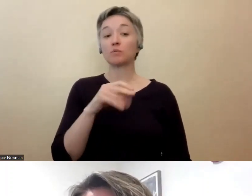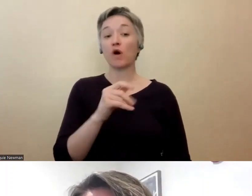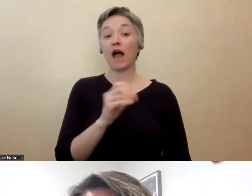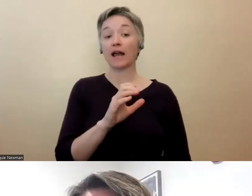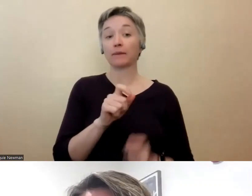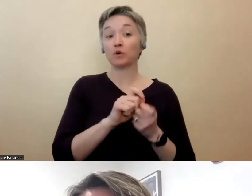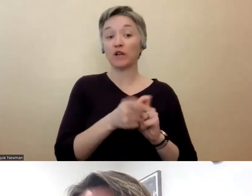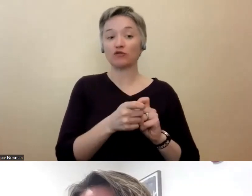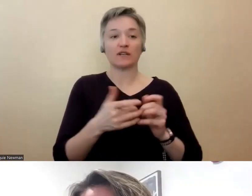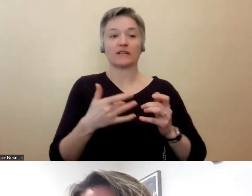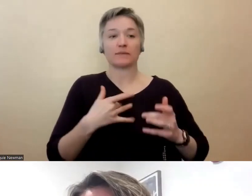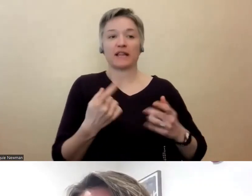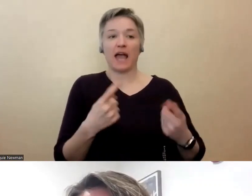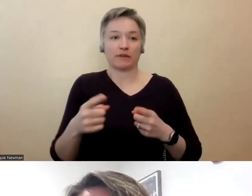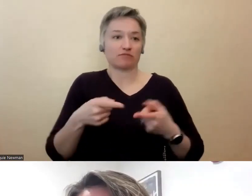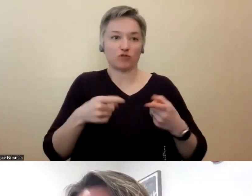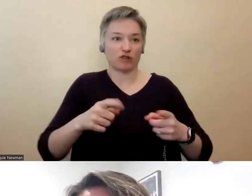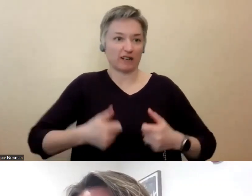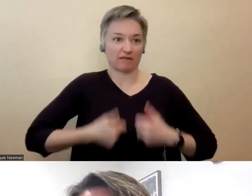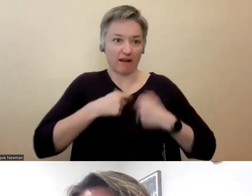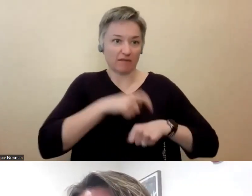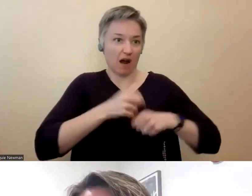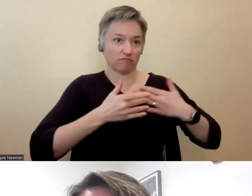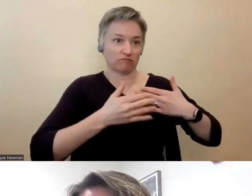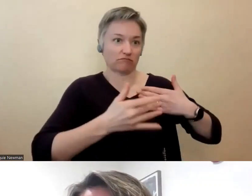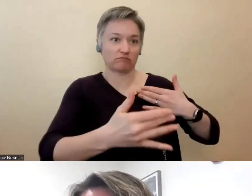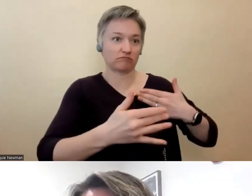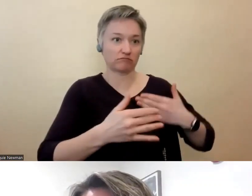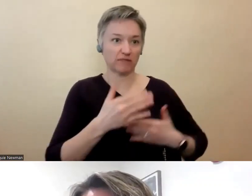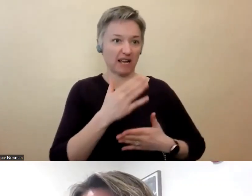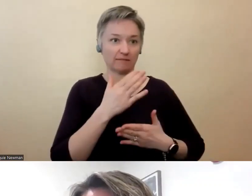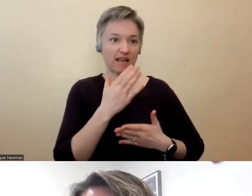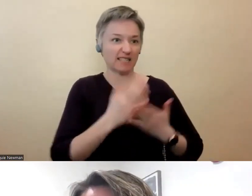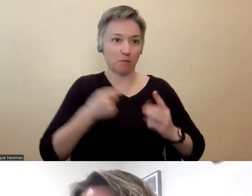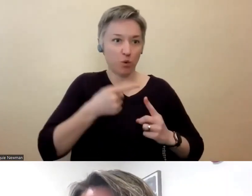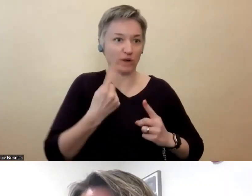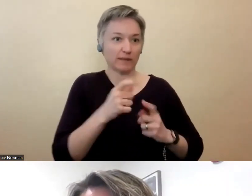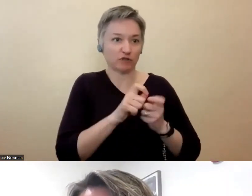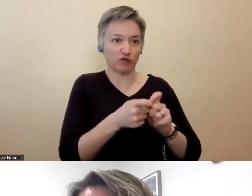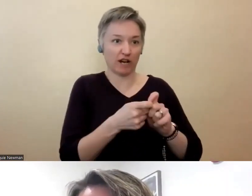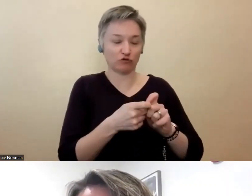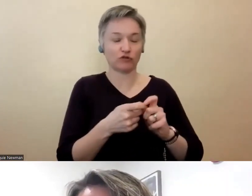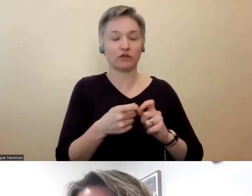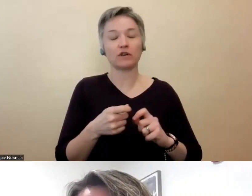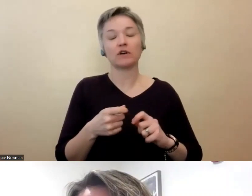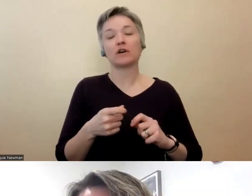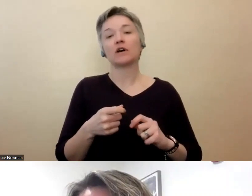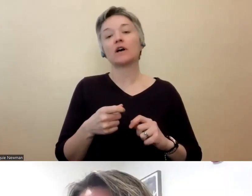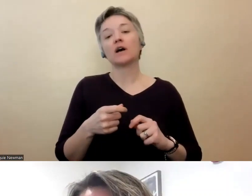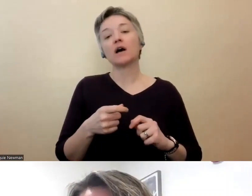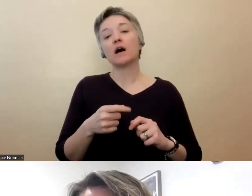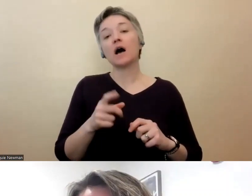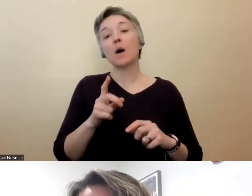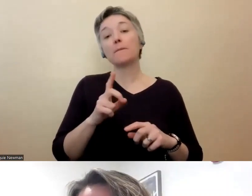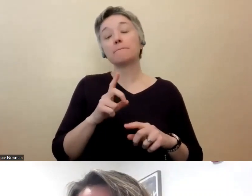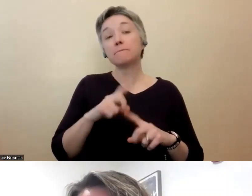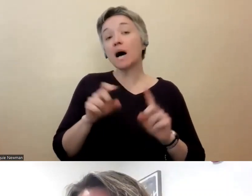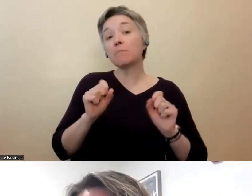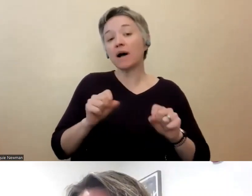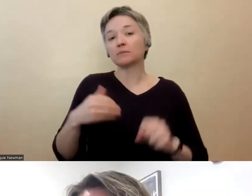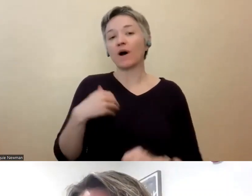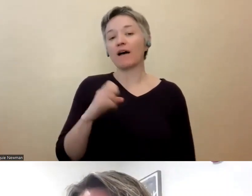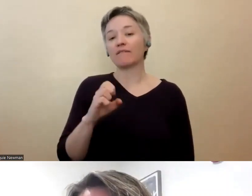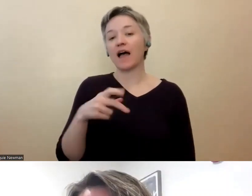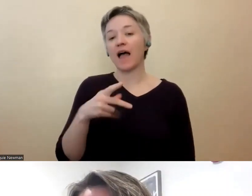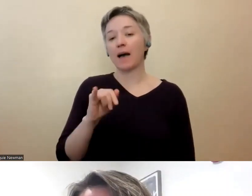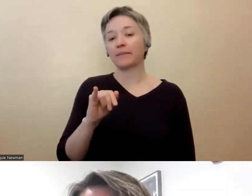of our lifetime. I will say, and this is going to be very high level, but there are epigenetic changes that